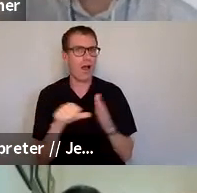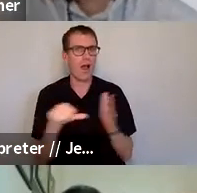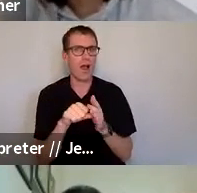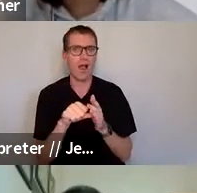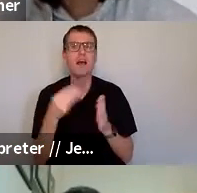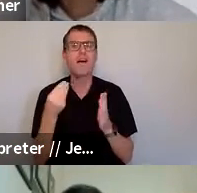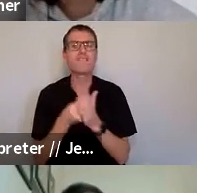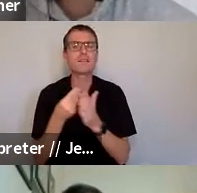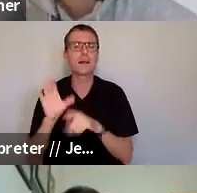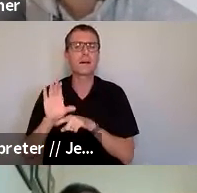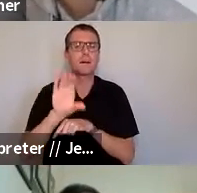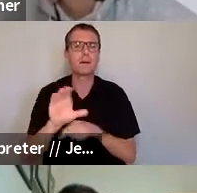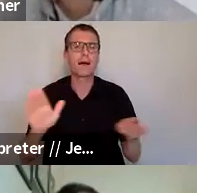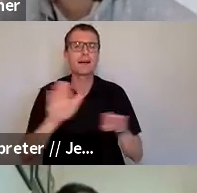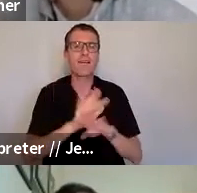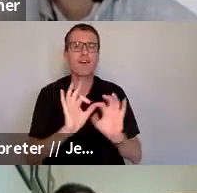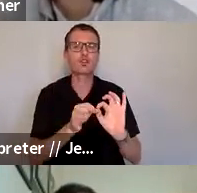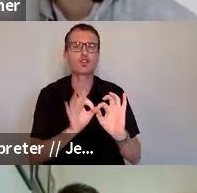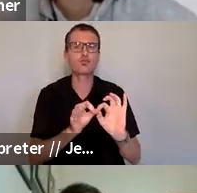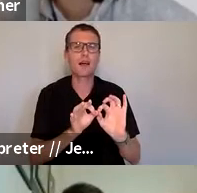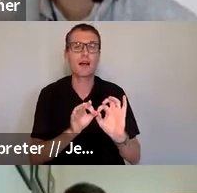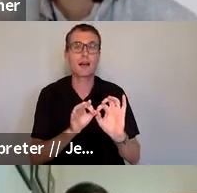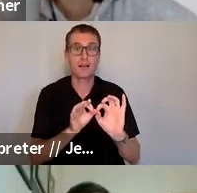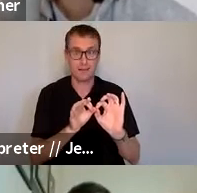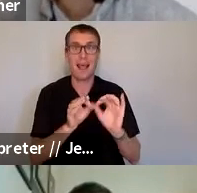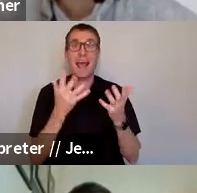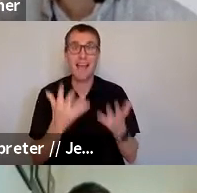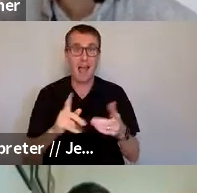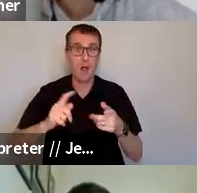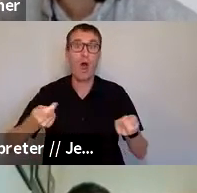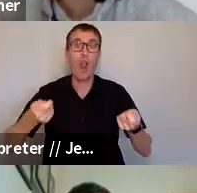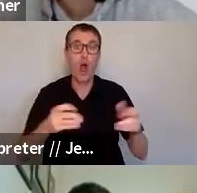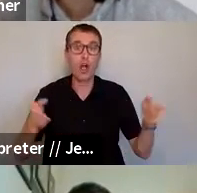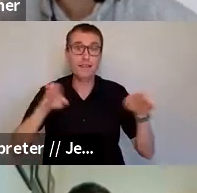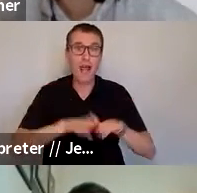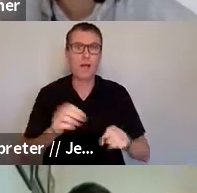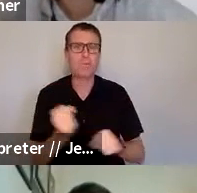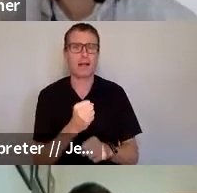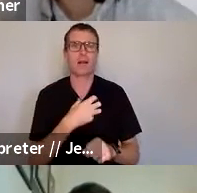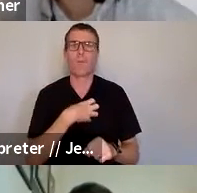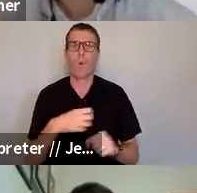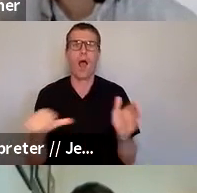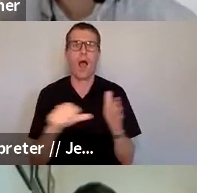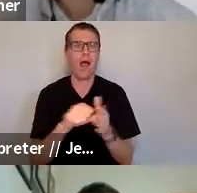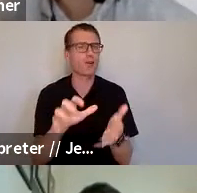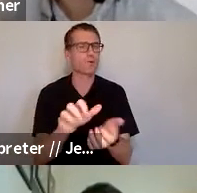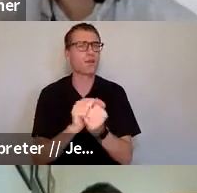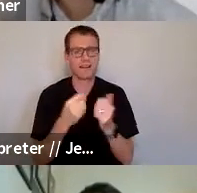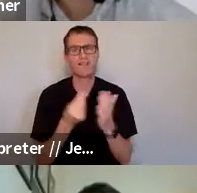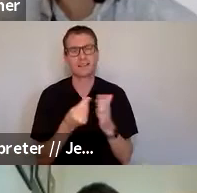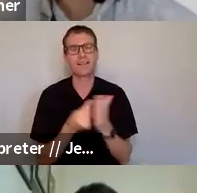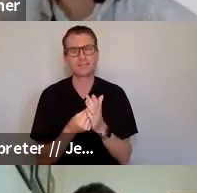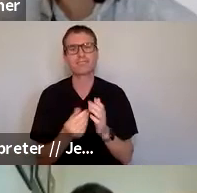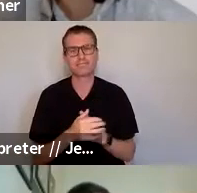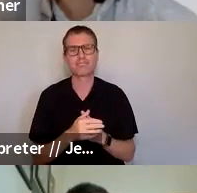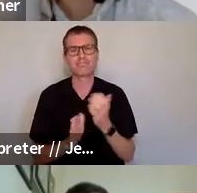to lockdown. Now I think it's even more of an issue. And so it's just about trying to all work together in a team